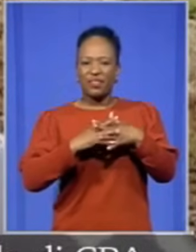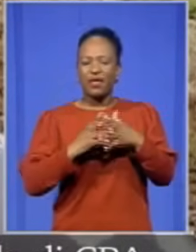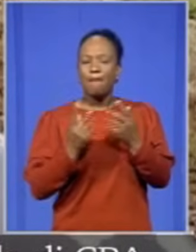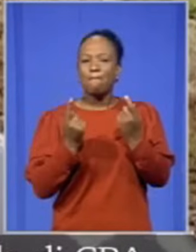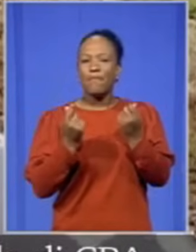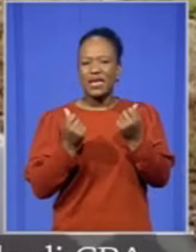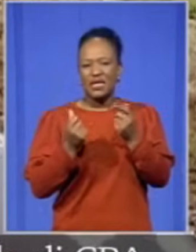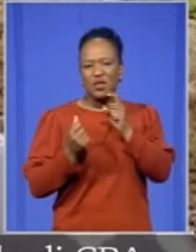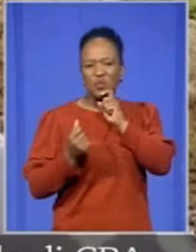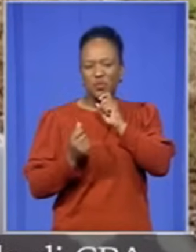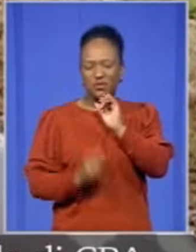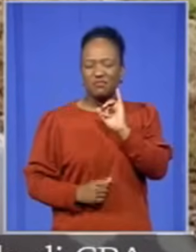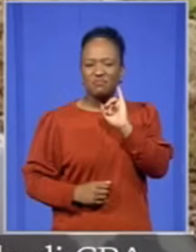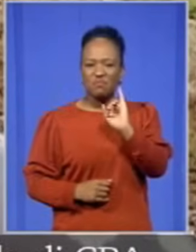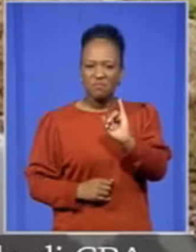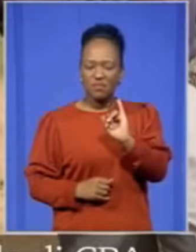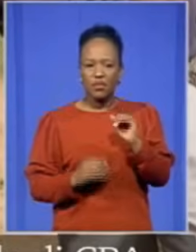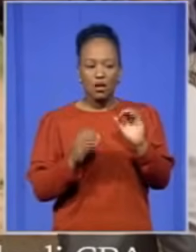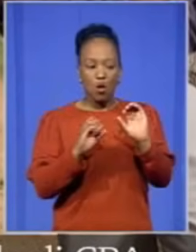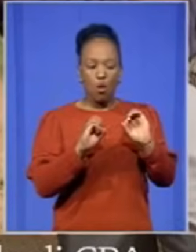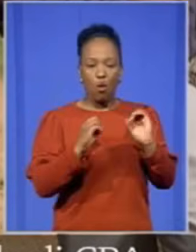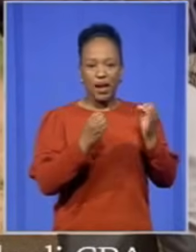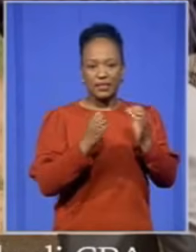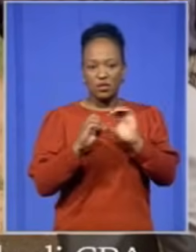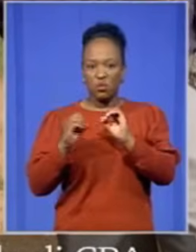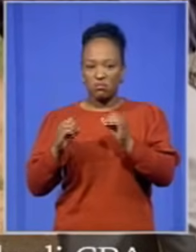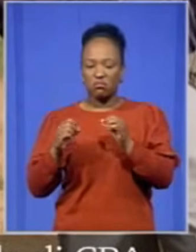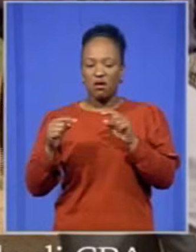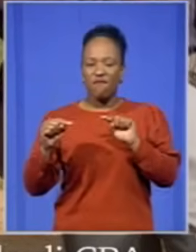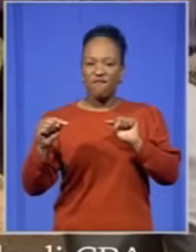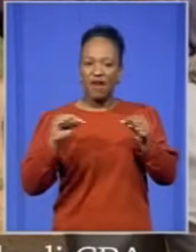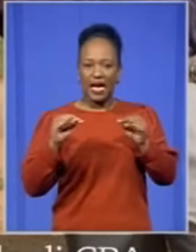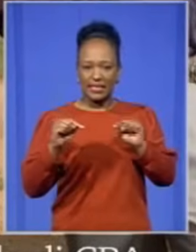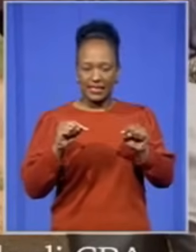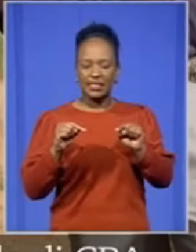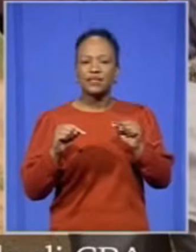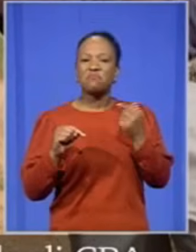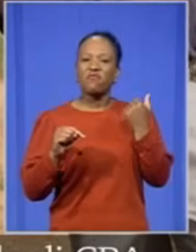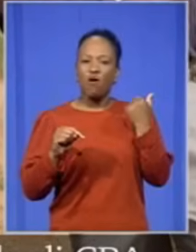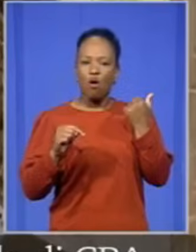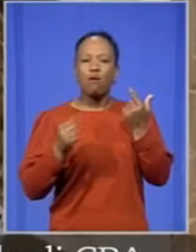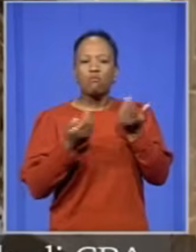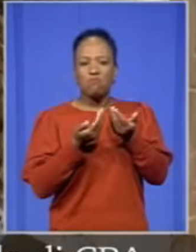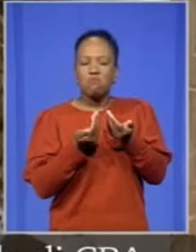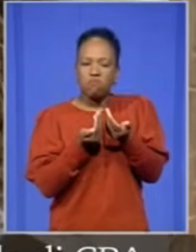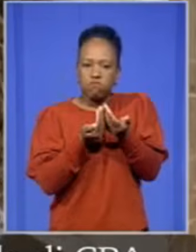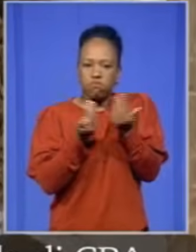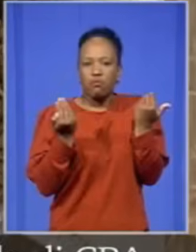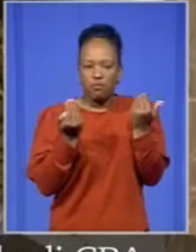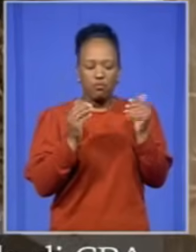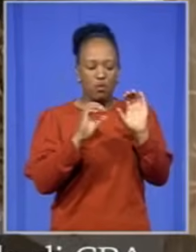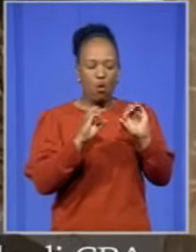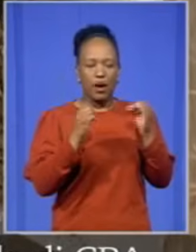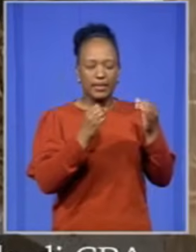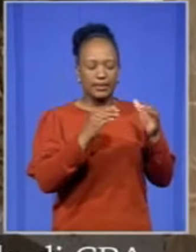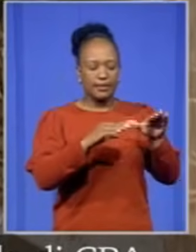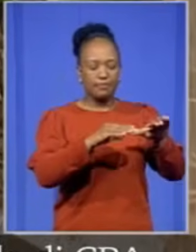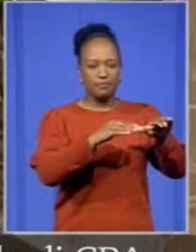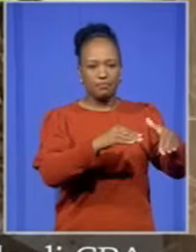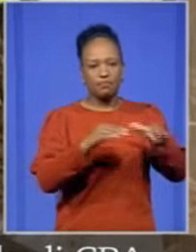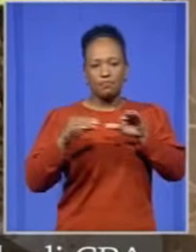Dikgotlang magareng ga maloko di ne tsa dira gore go tlhamiwe ditlhopha tse pedi tse di neng di re ke tsona tse di nang le taolo